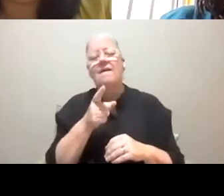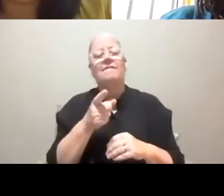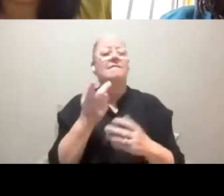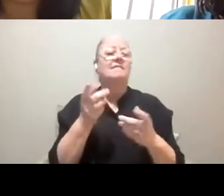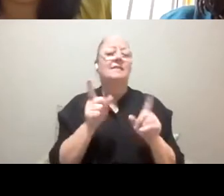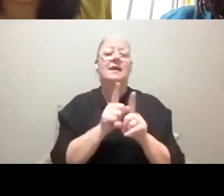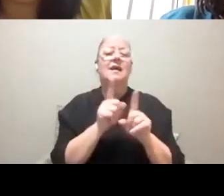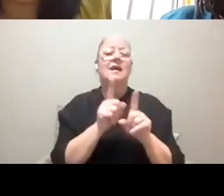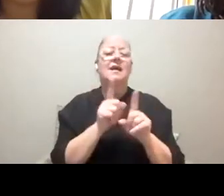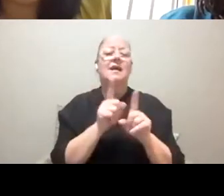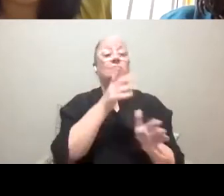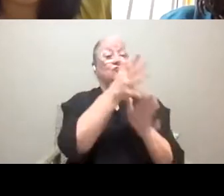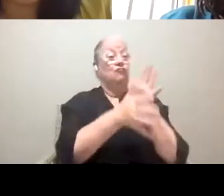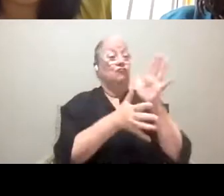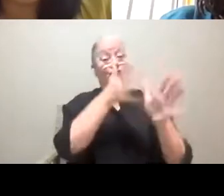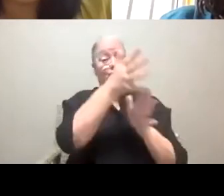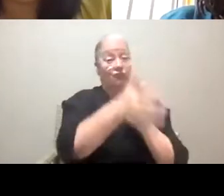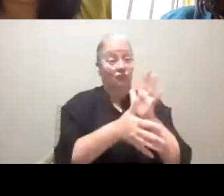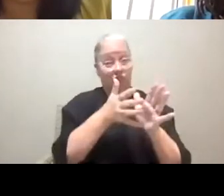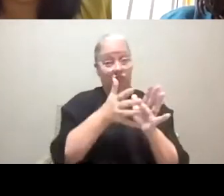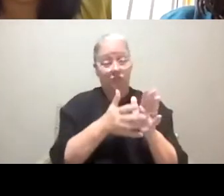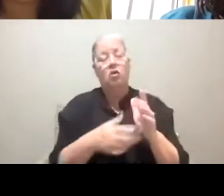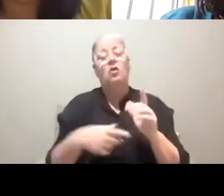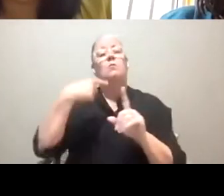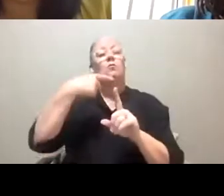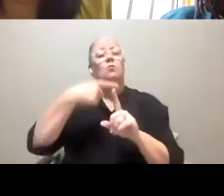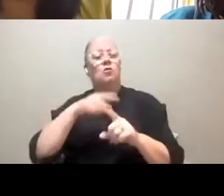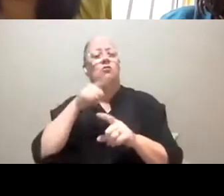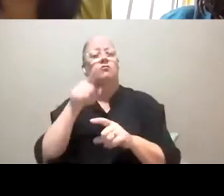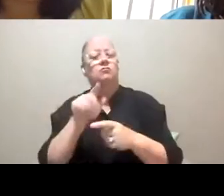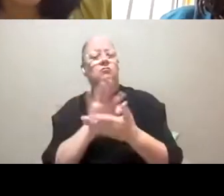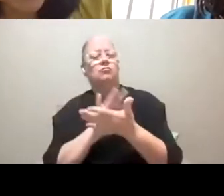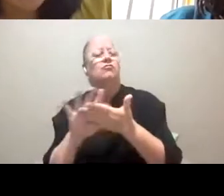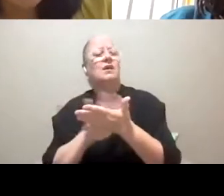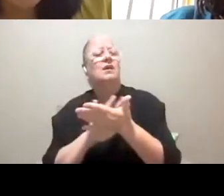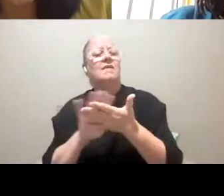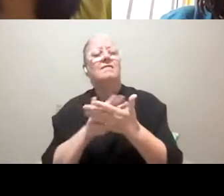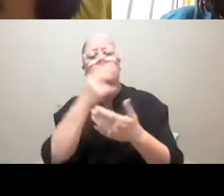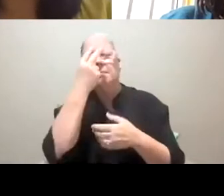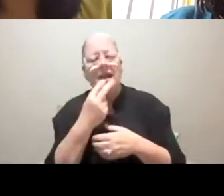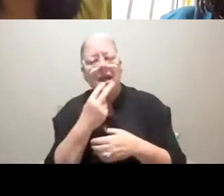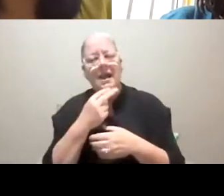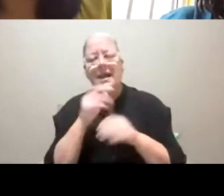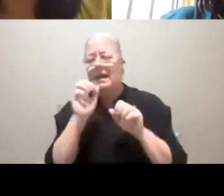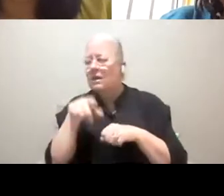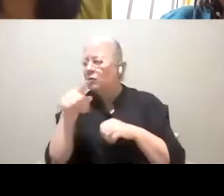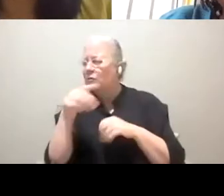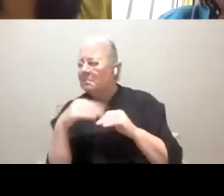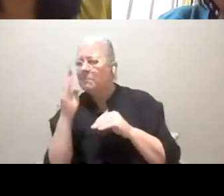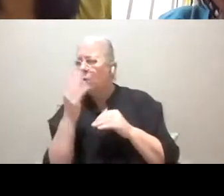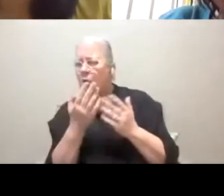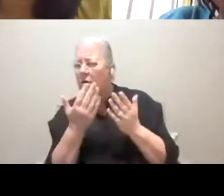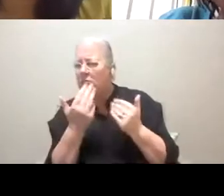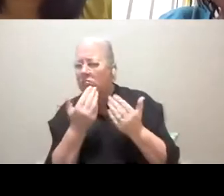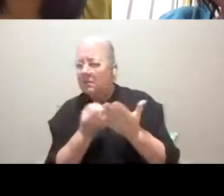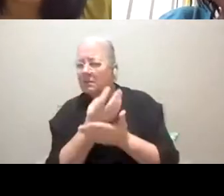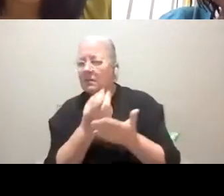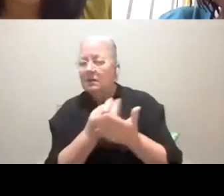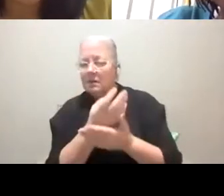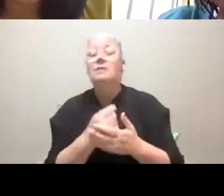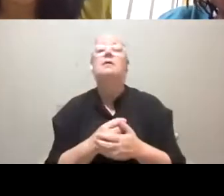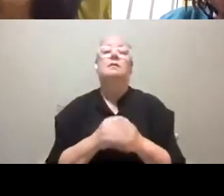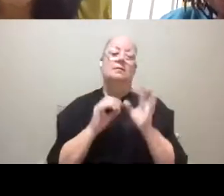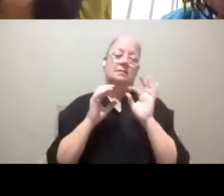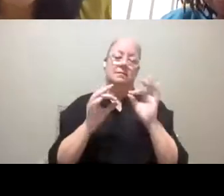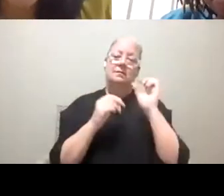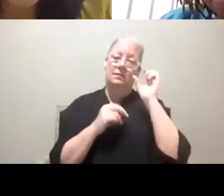Braille. Could you elaborate on this also? Yes, definitely. So to monitor, I will also ask Lucy to